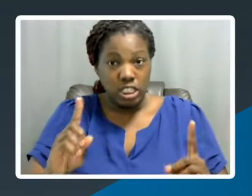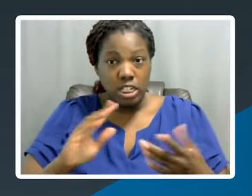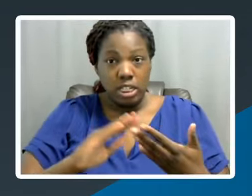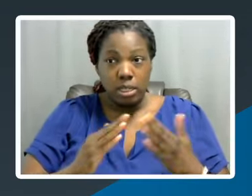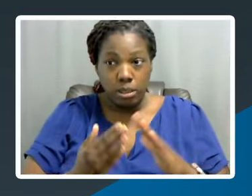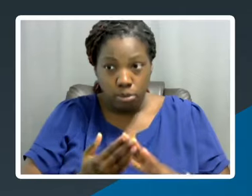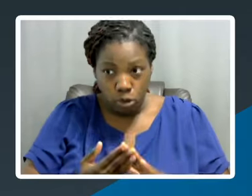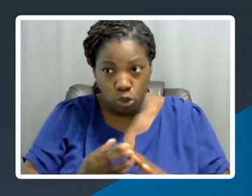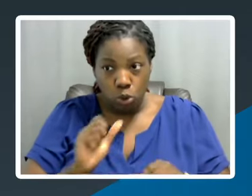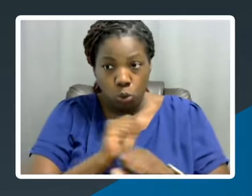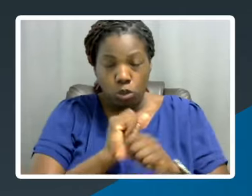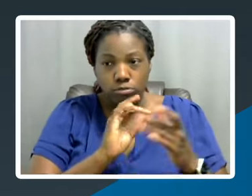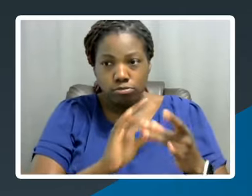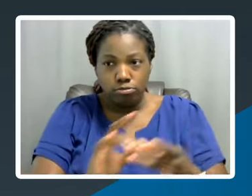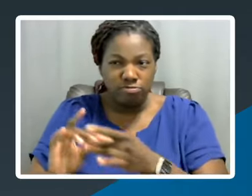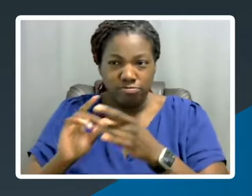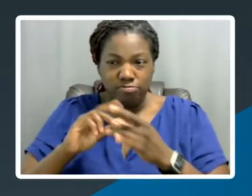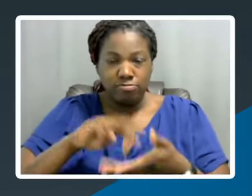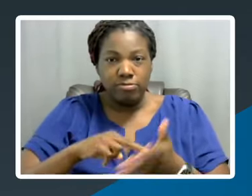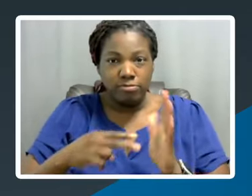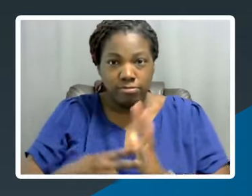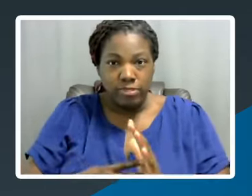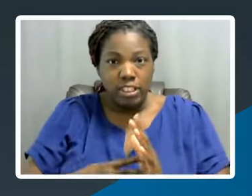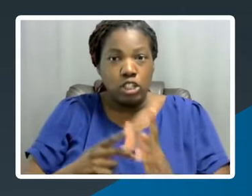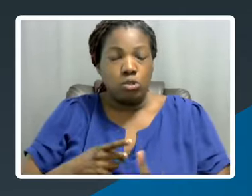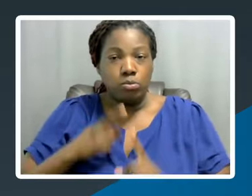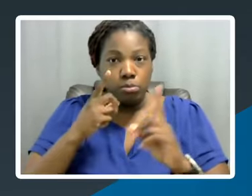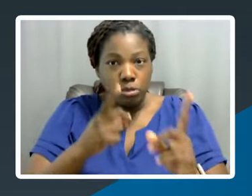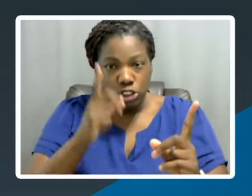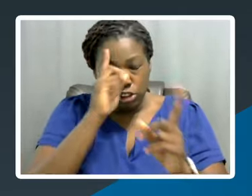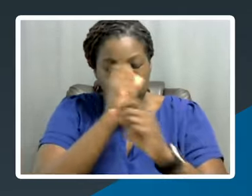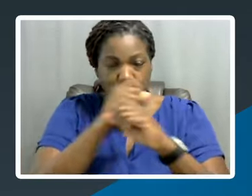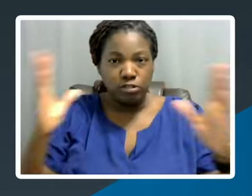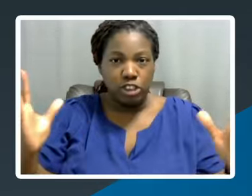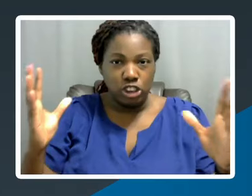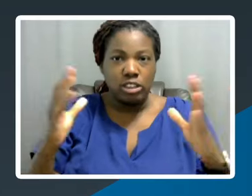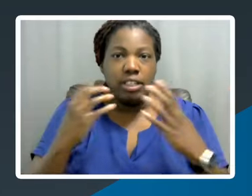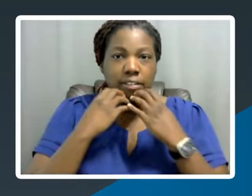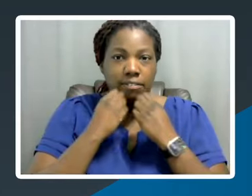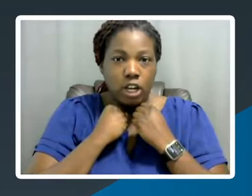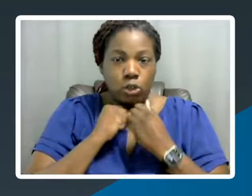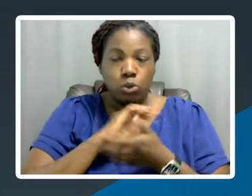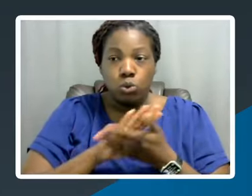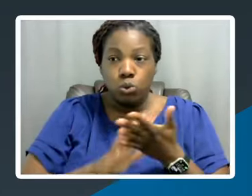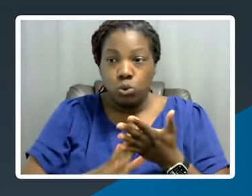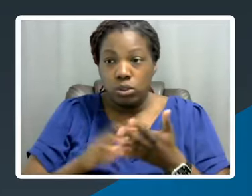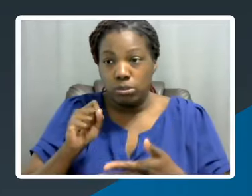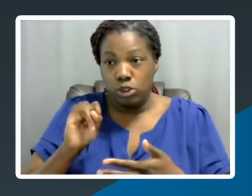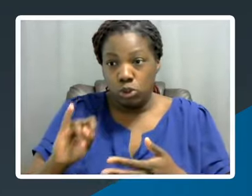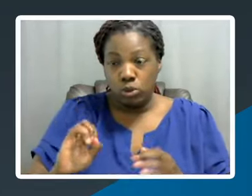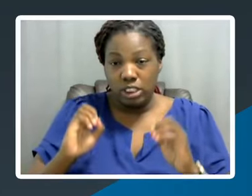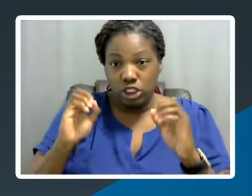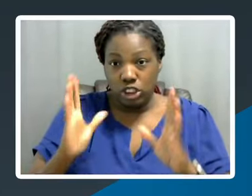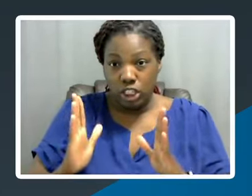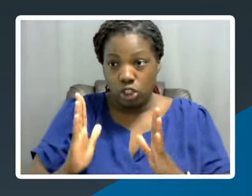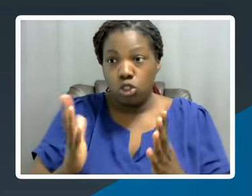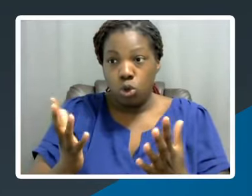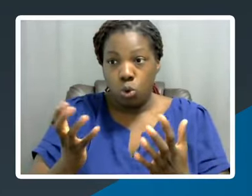own mission, vision, and values, which you can see here on the slide. Our Smithsonian educators want to